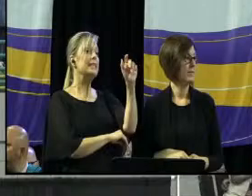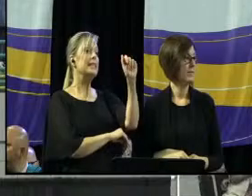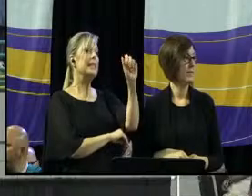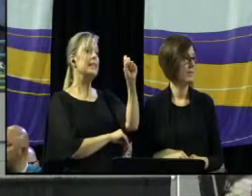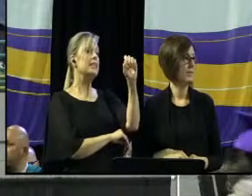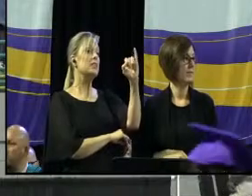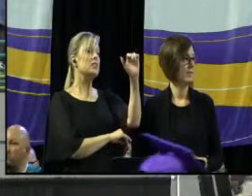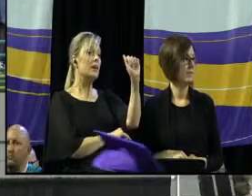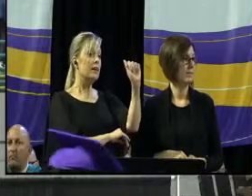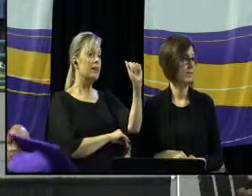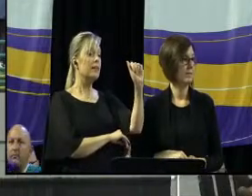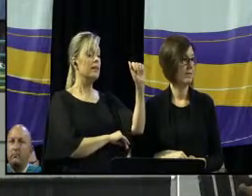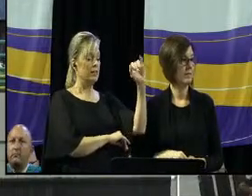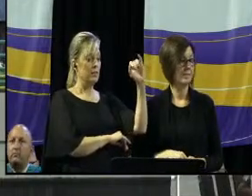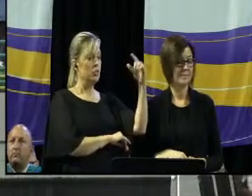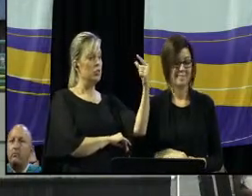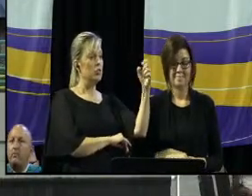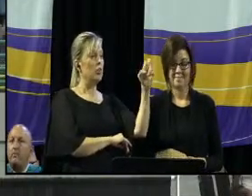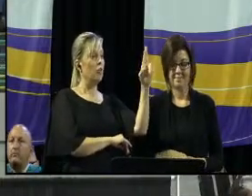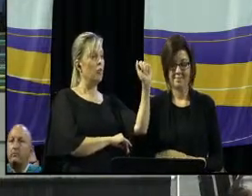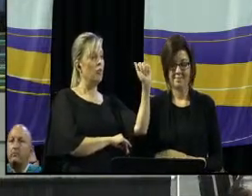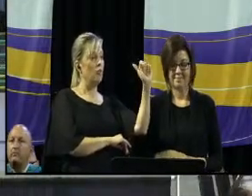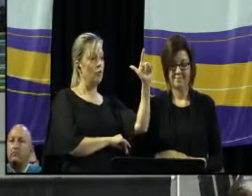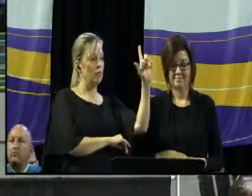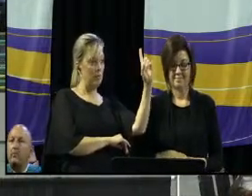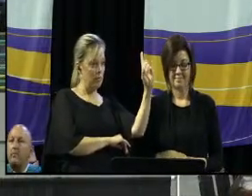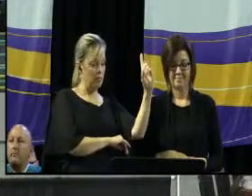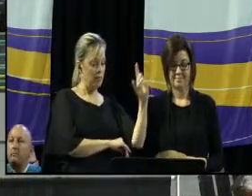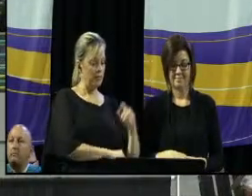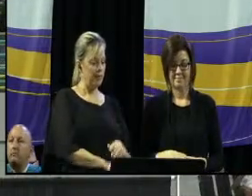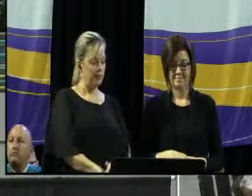Tiasia Shania Gerald.